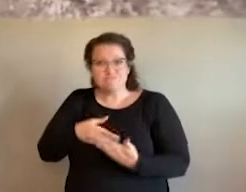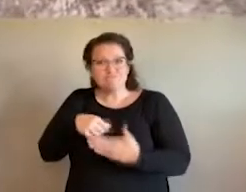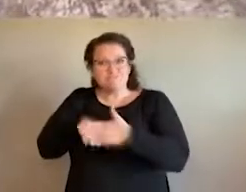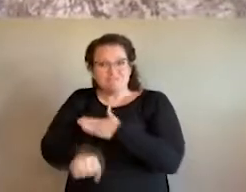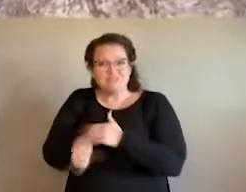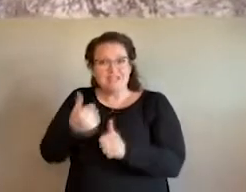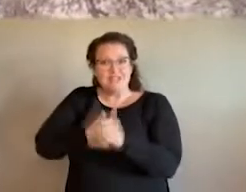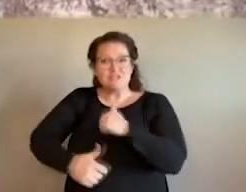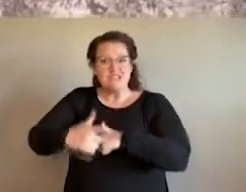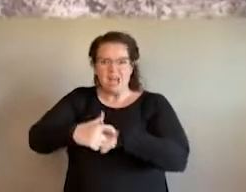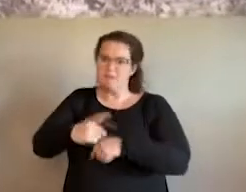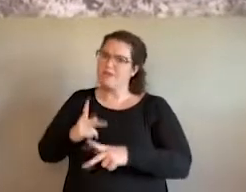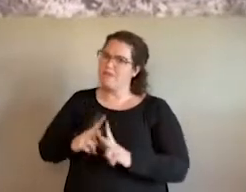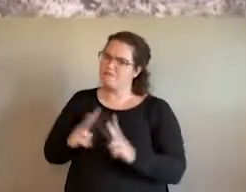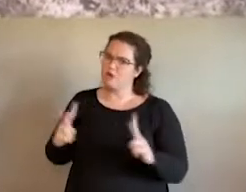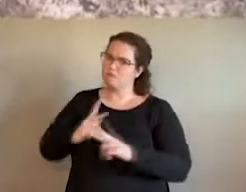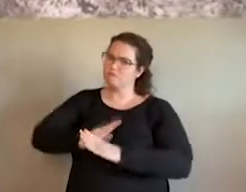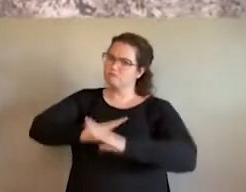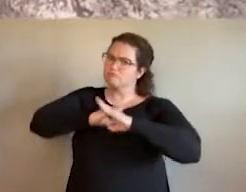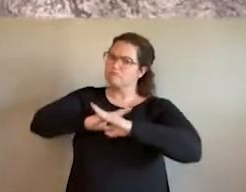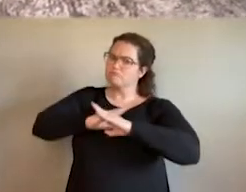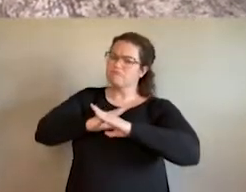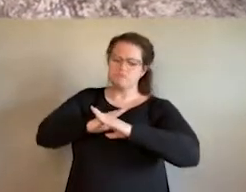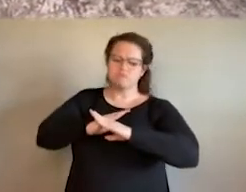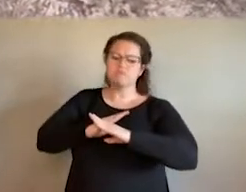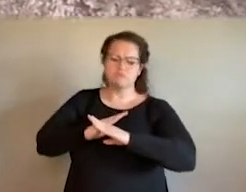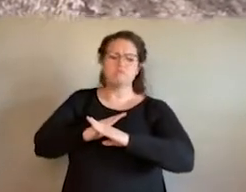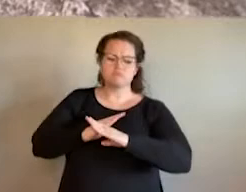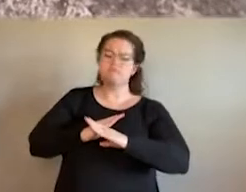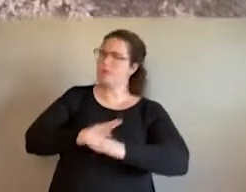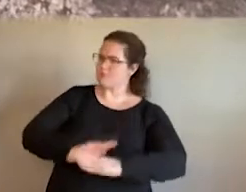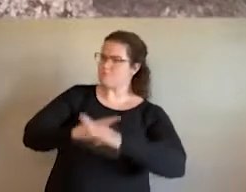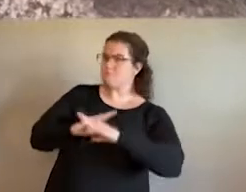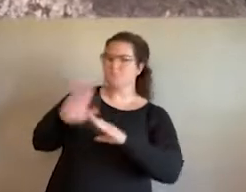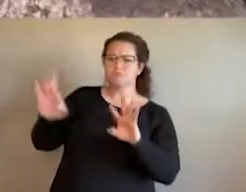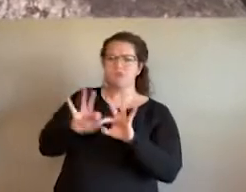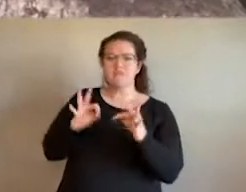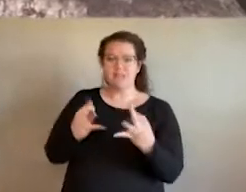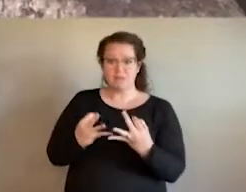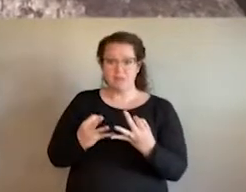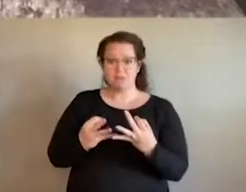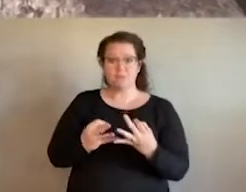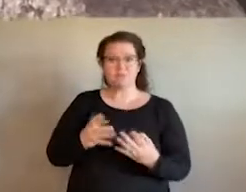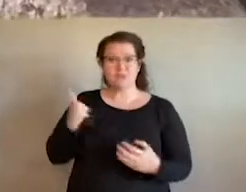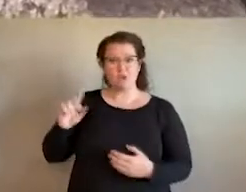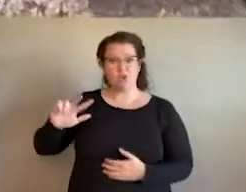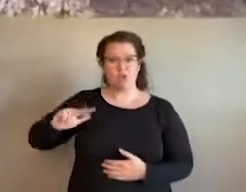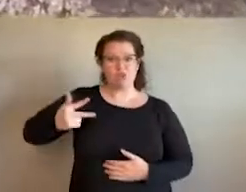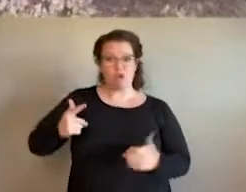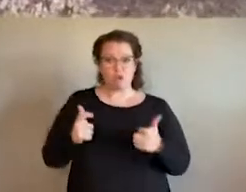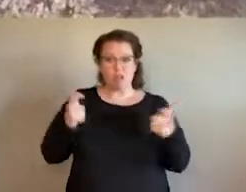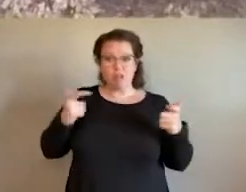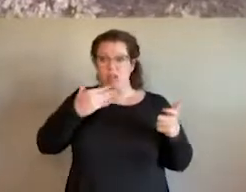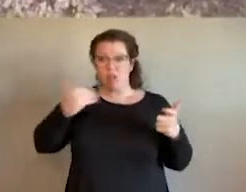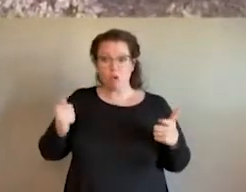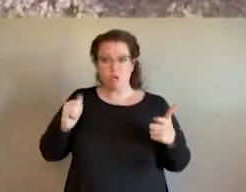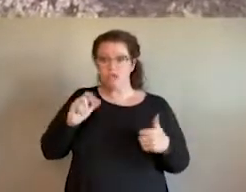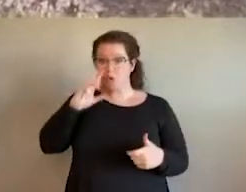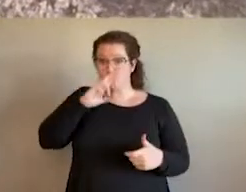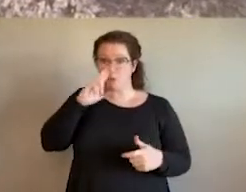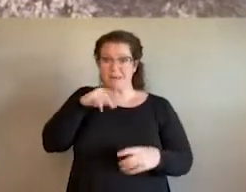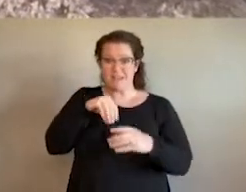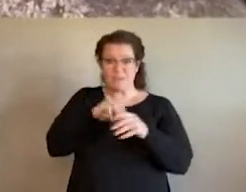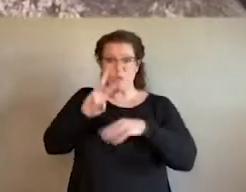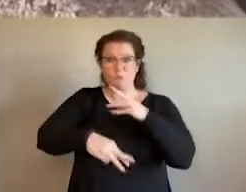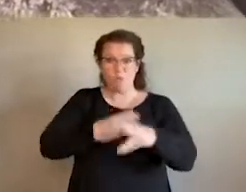are very protective over their baby when she comes. They're also the third largest rodent in the world, and they're almost entirely